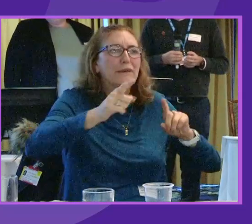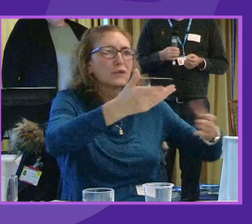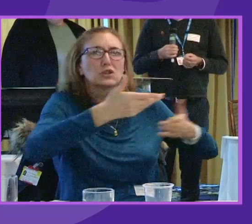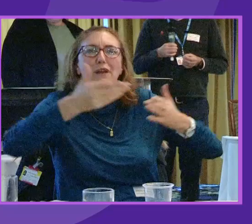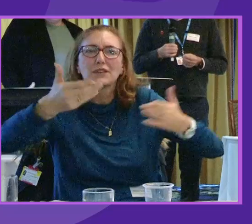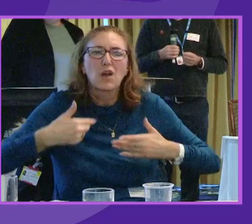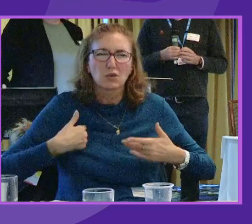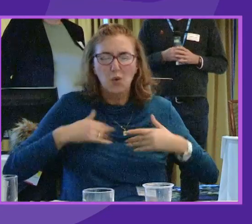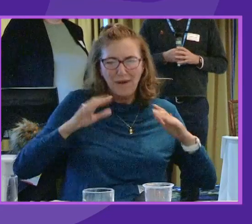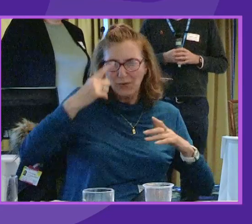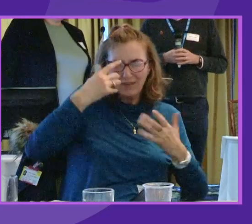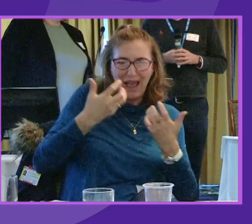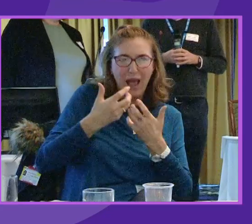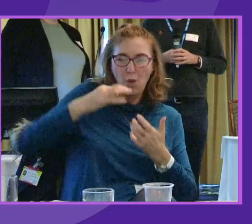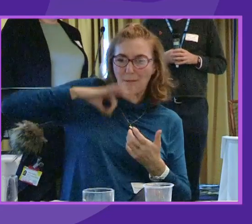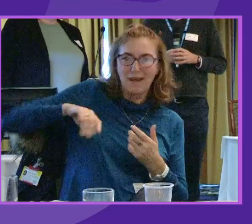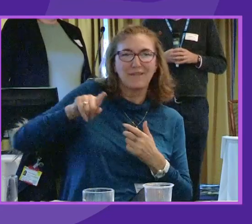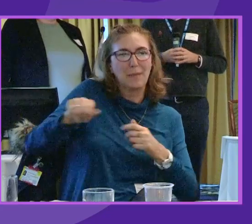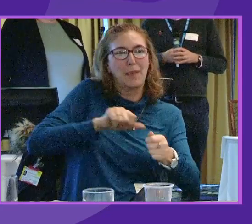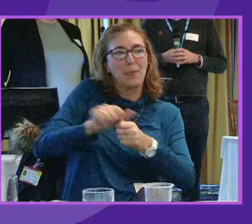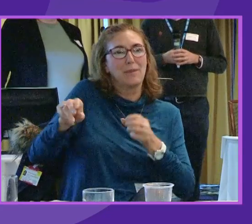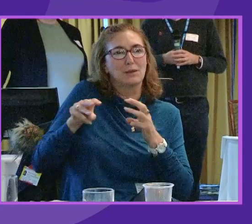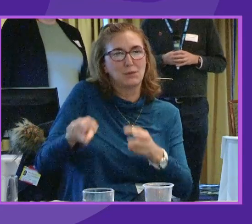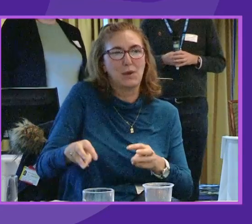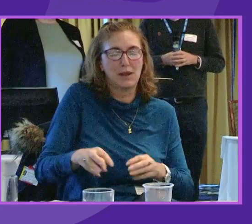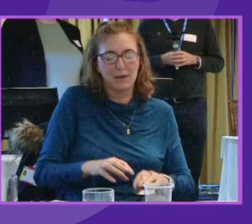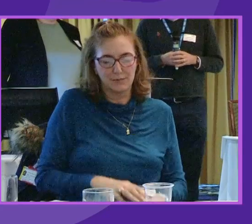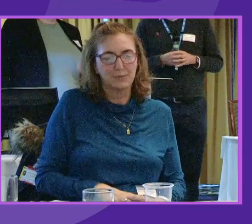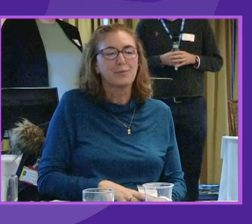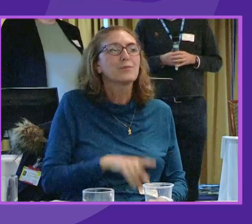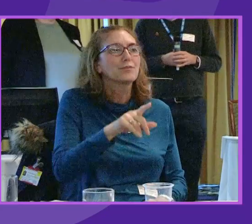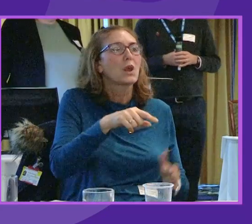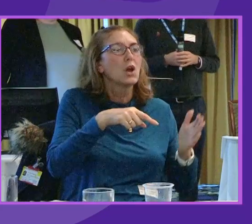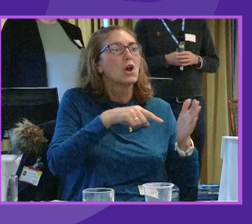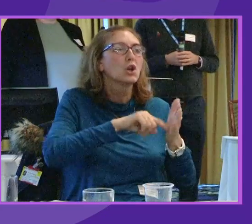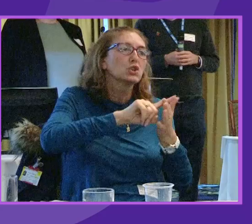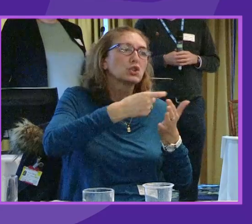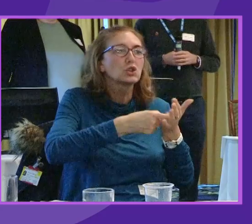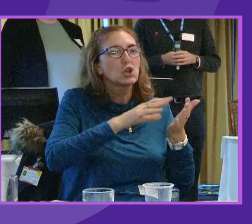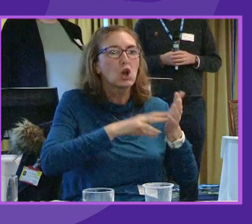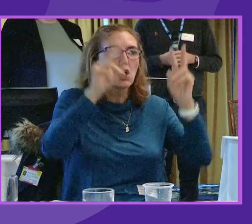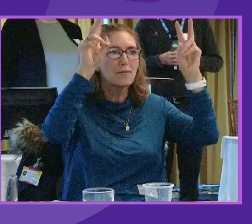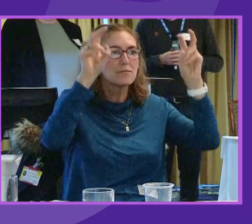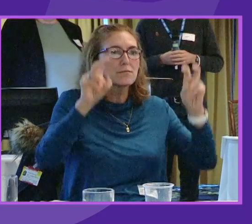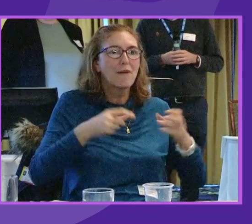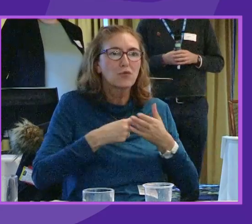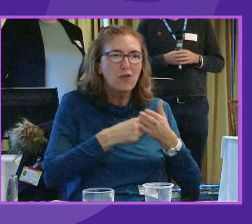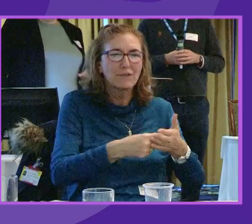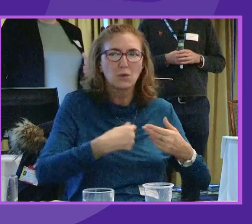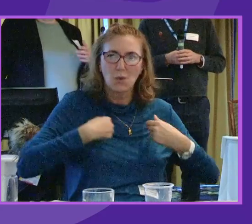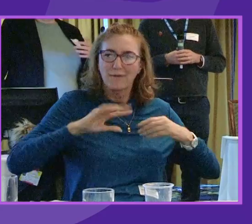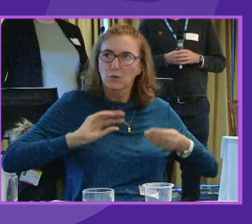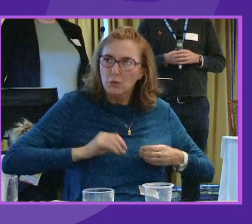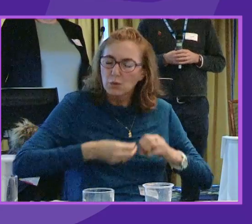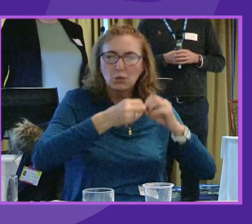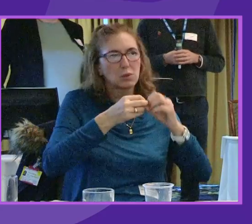So there's lots of things we can play about with that. So yeah, and we've got a steering group in place with terms of reference, because I think that's going to be really key. We've got to